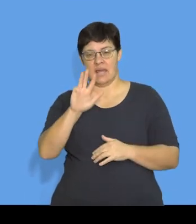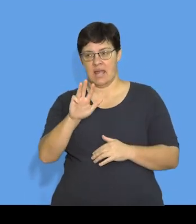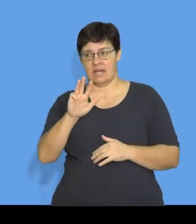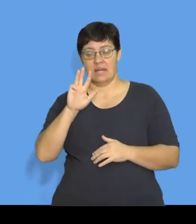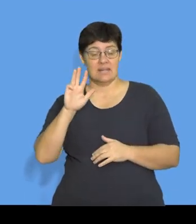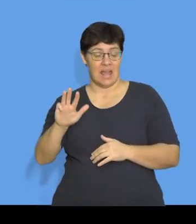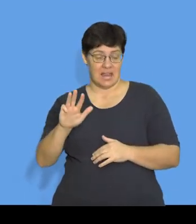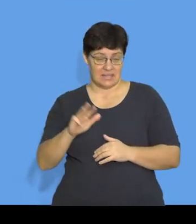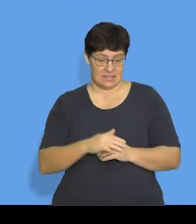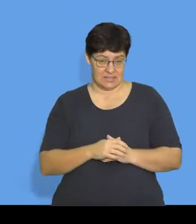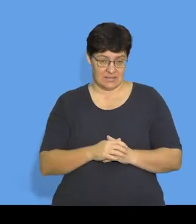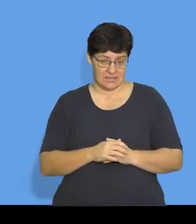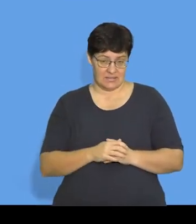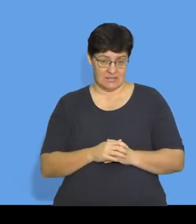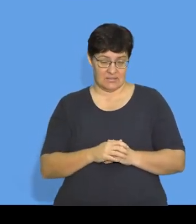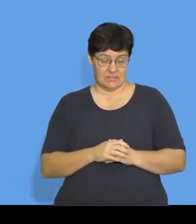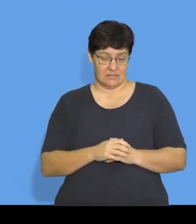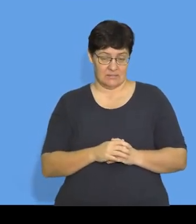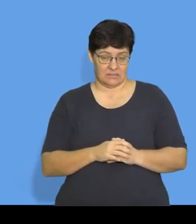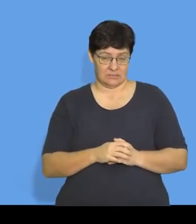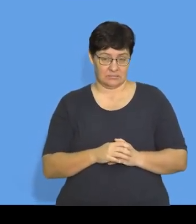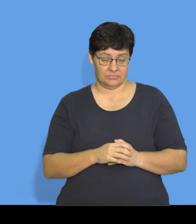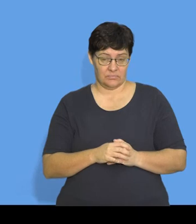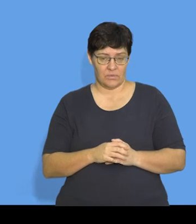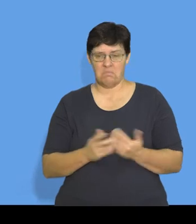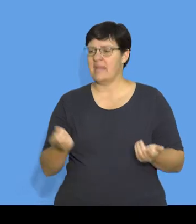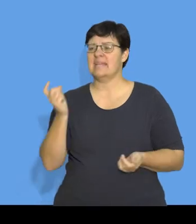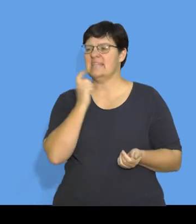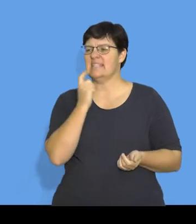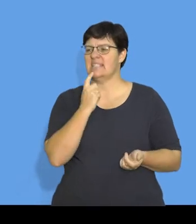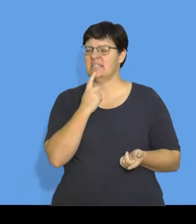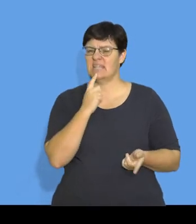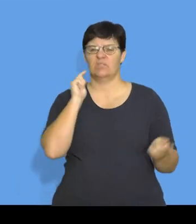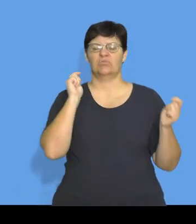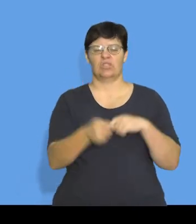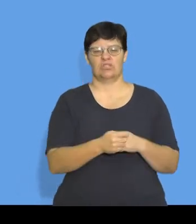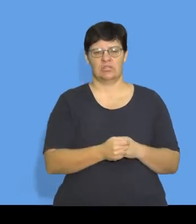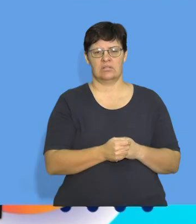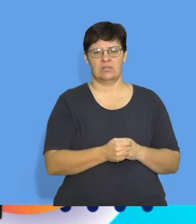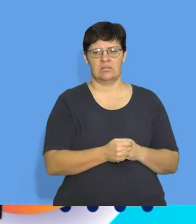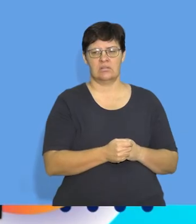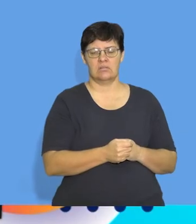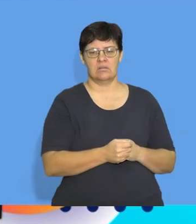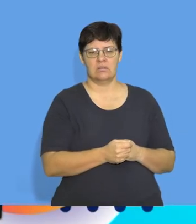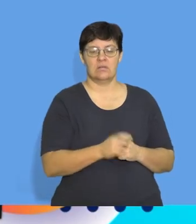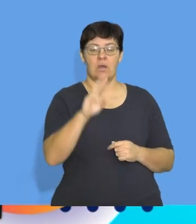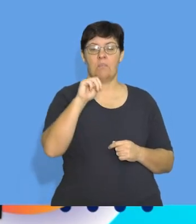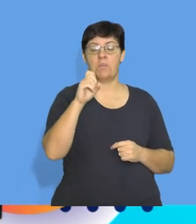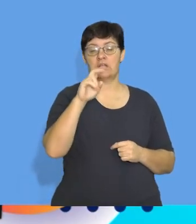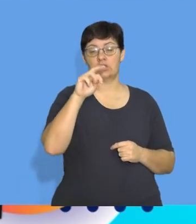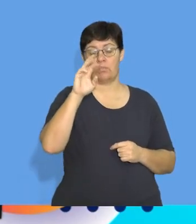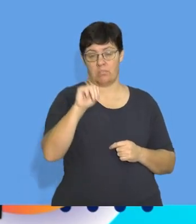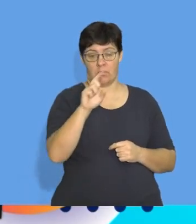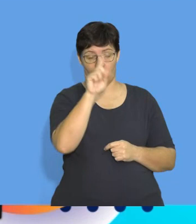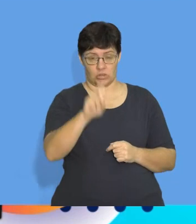9,899. Okay? I could very easily turn this into a momentum question because I know